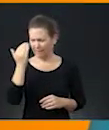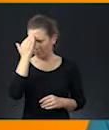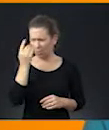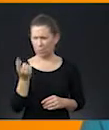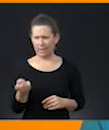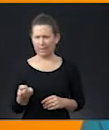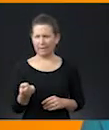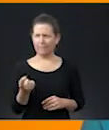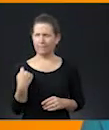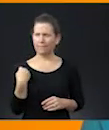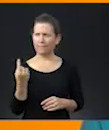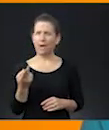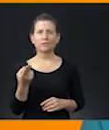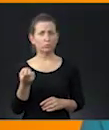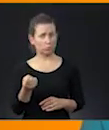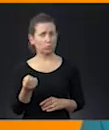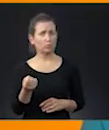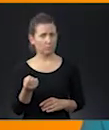since I was in high school.